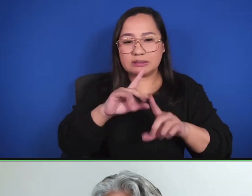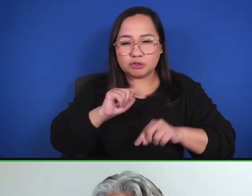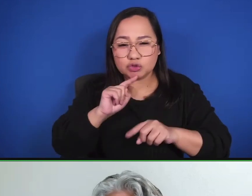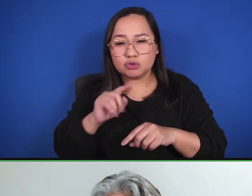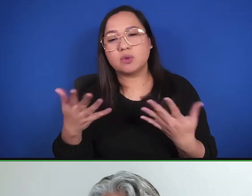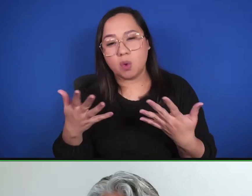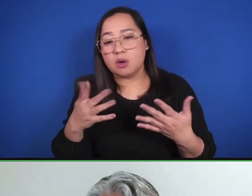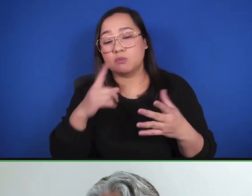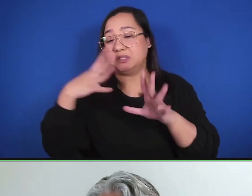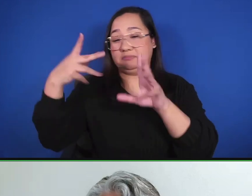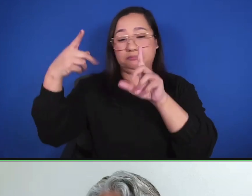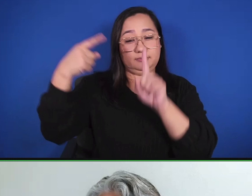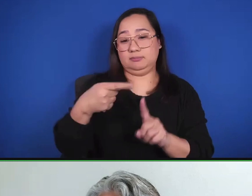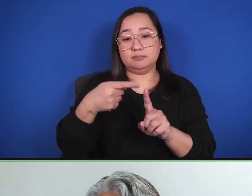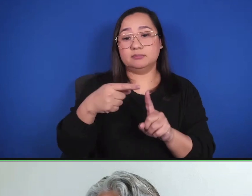effective.